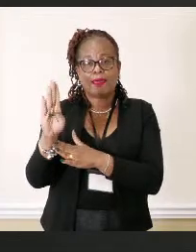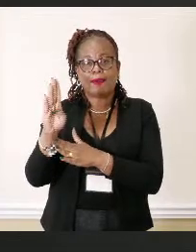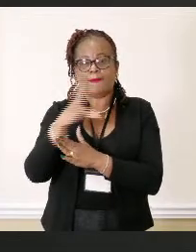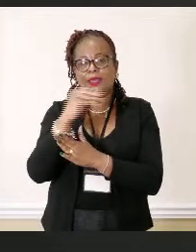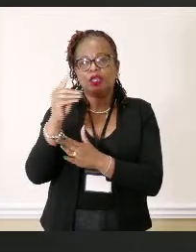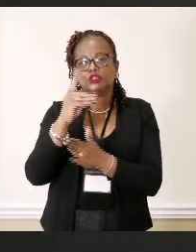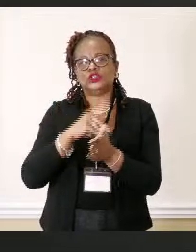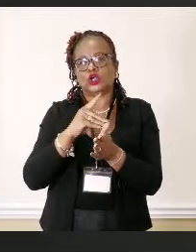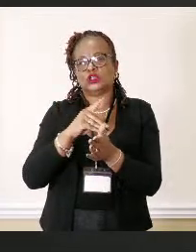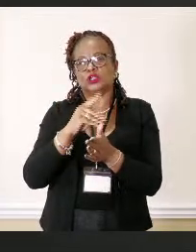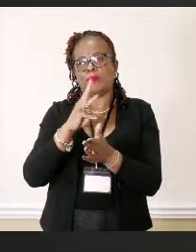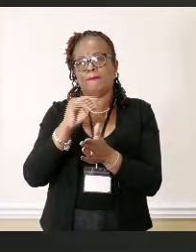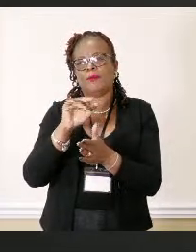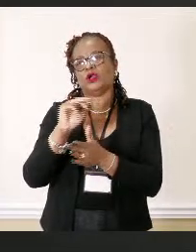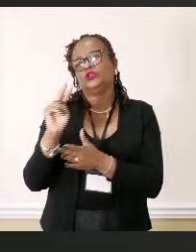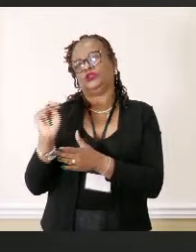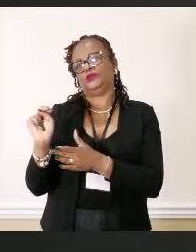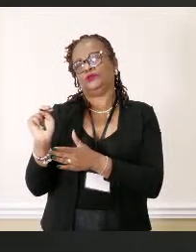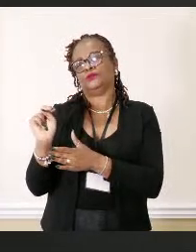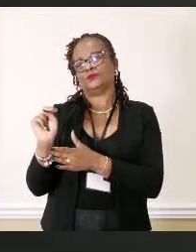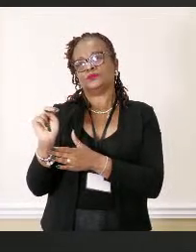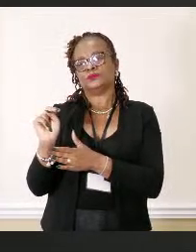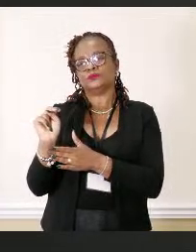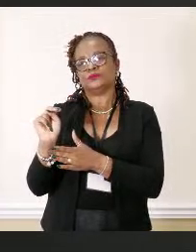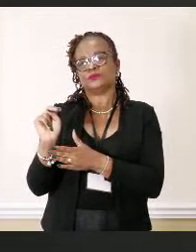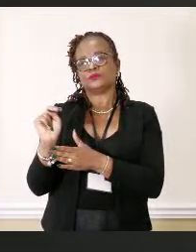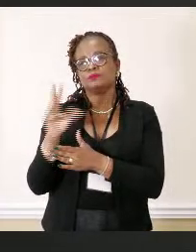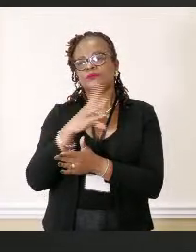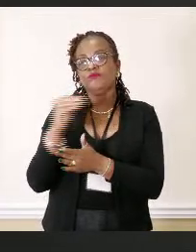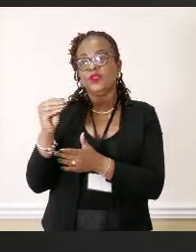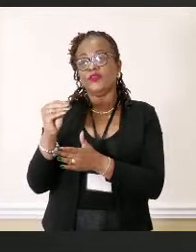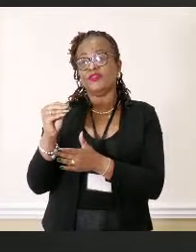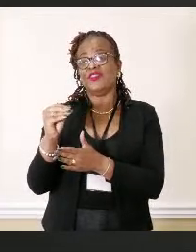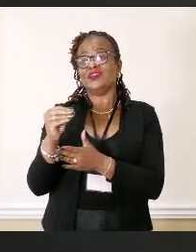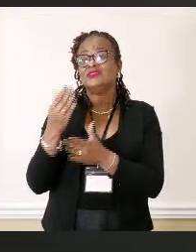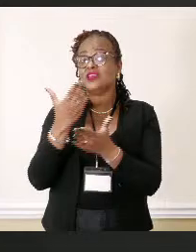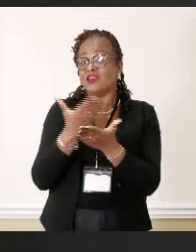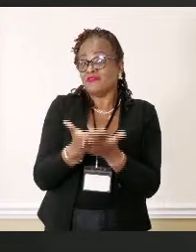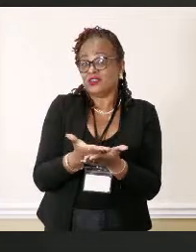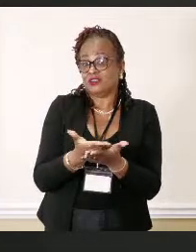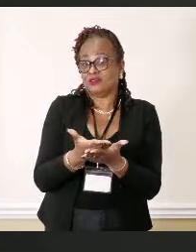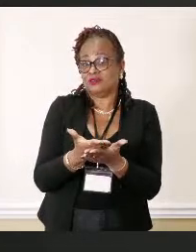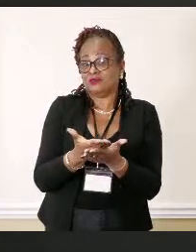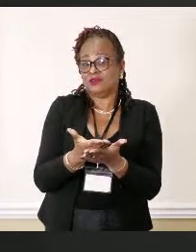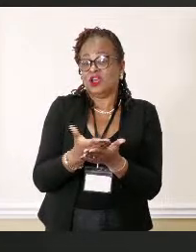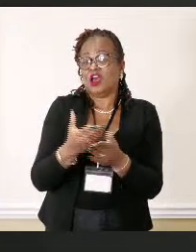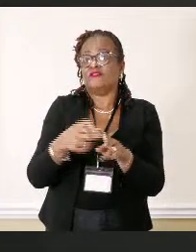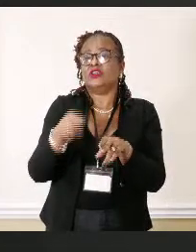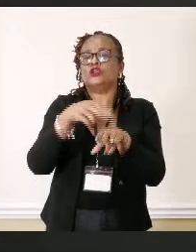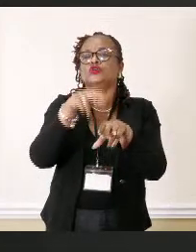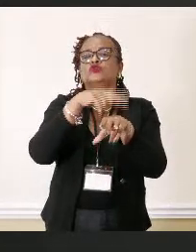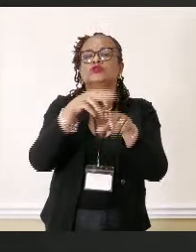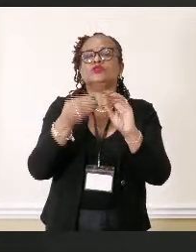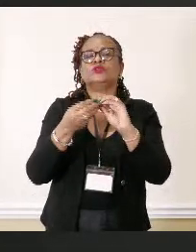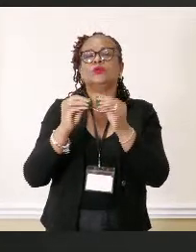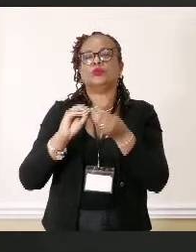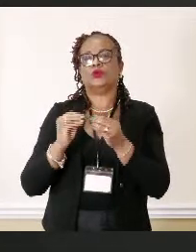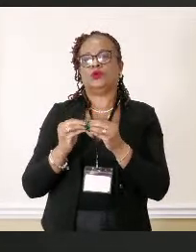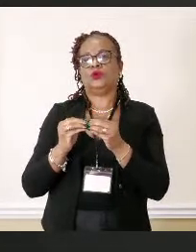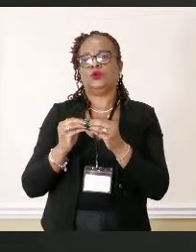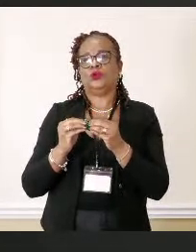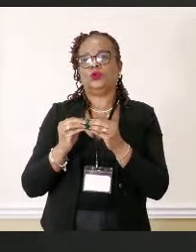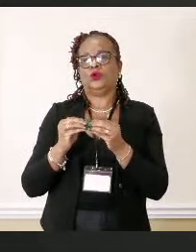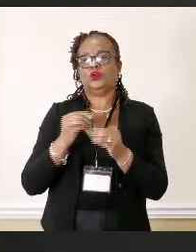Dr. Martin. And there is evidence of an increasing number